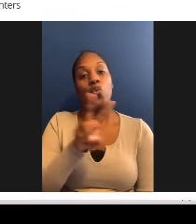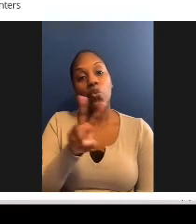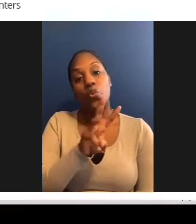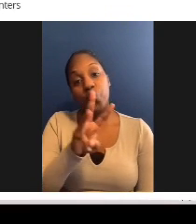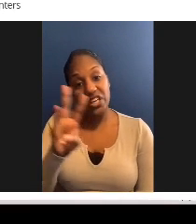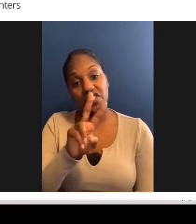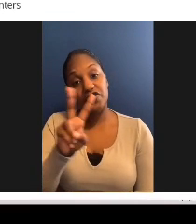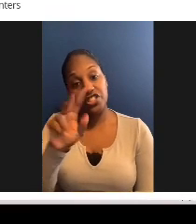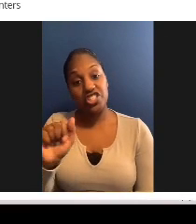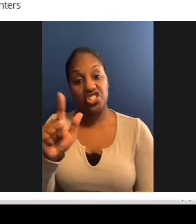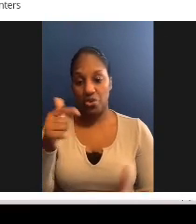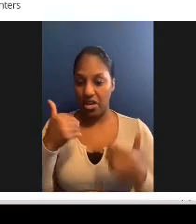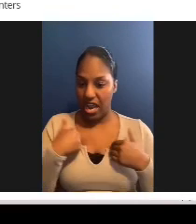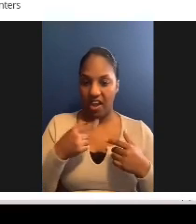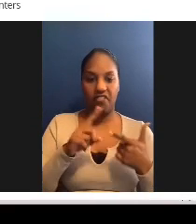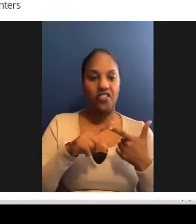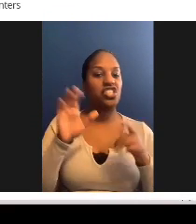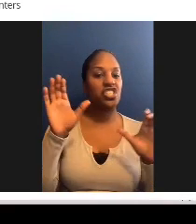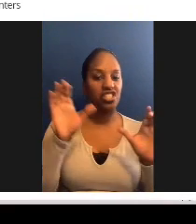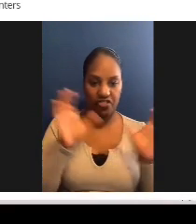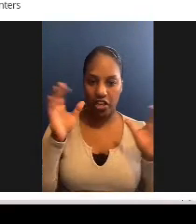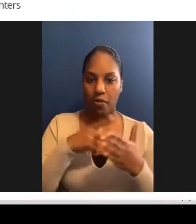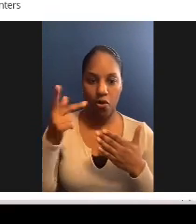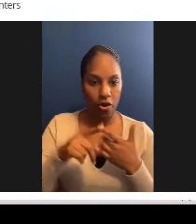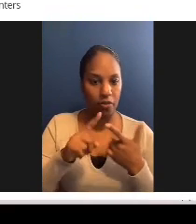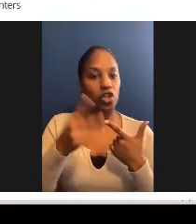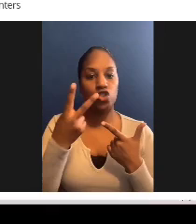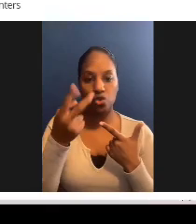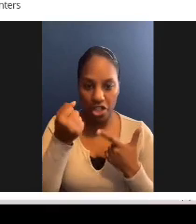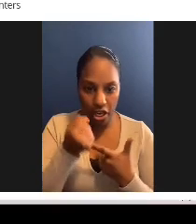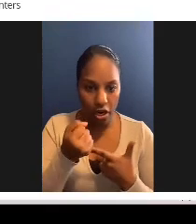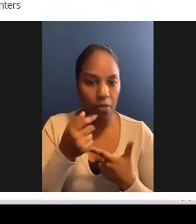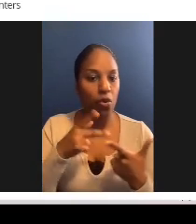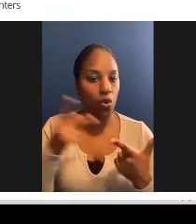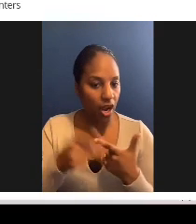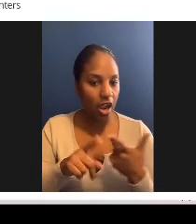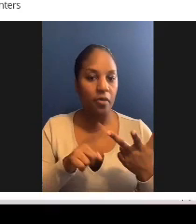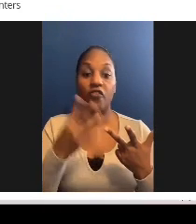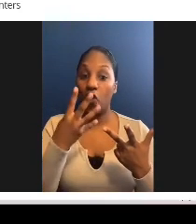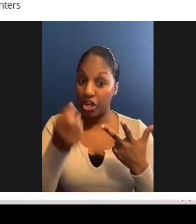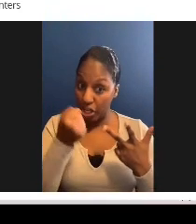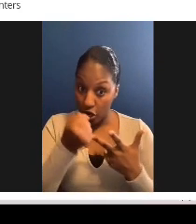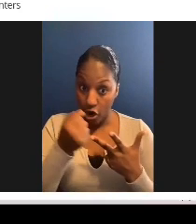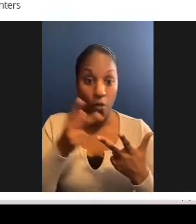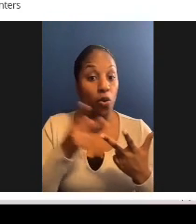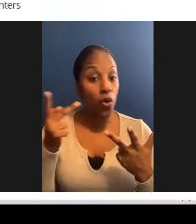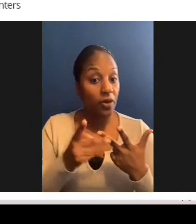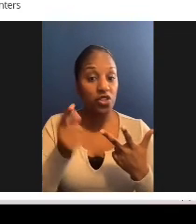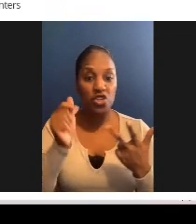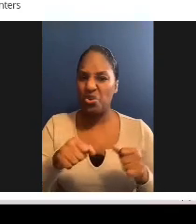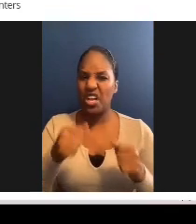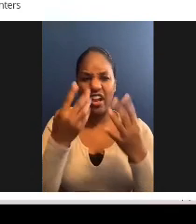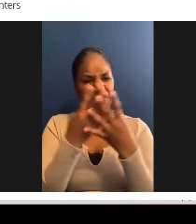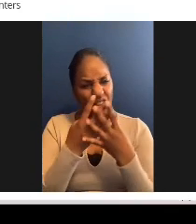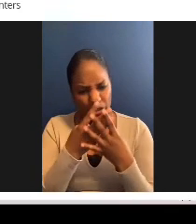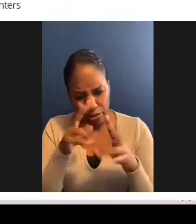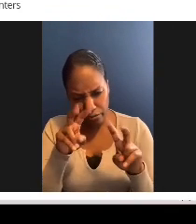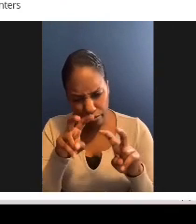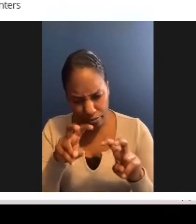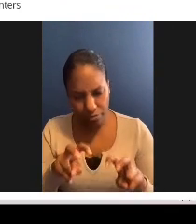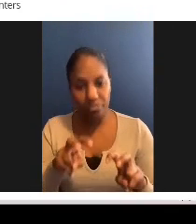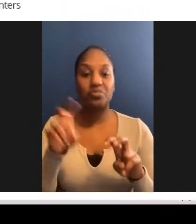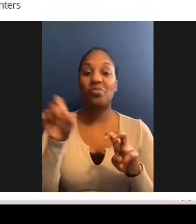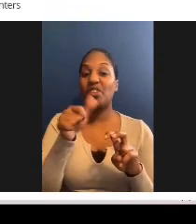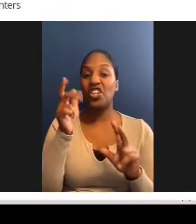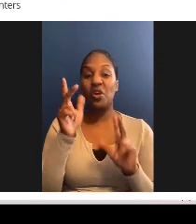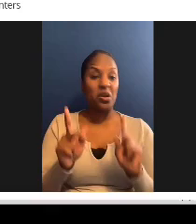from a certificate program to a 2-year program, 4-year program. So you can filter again. Maybe someone just